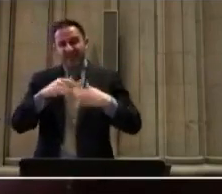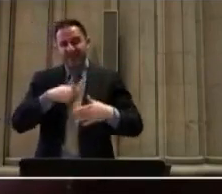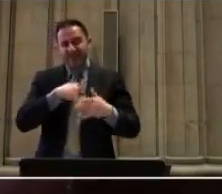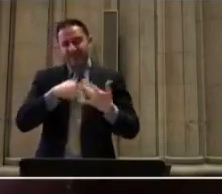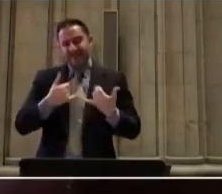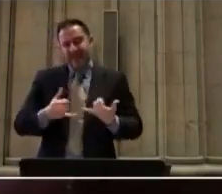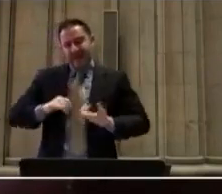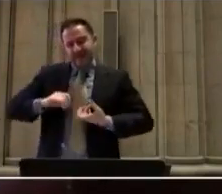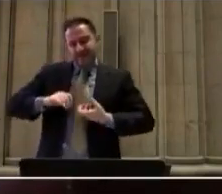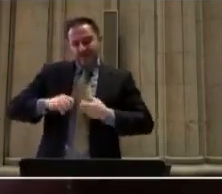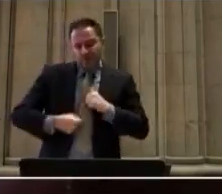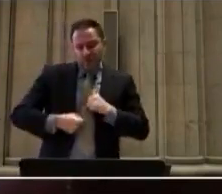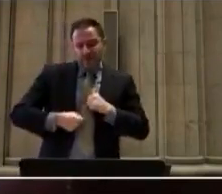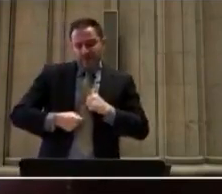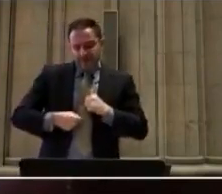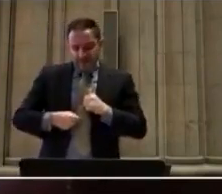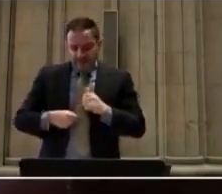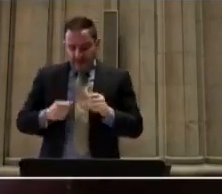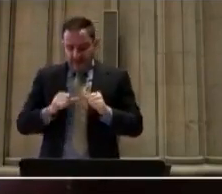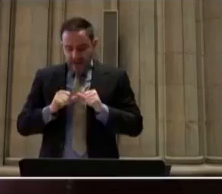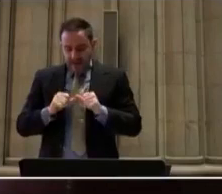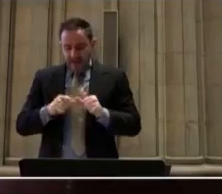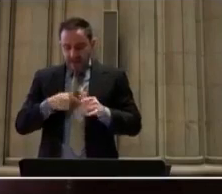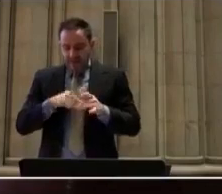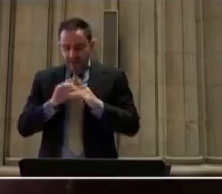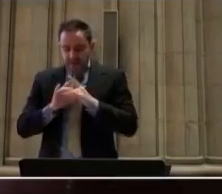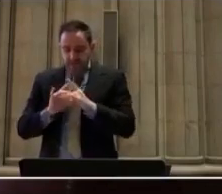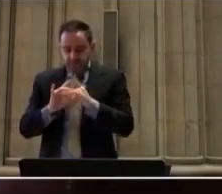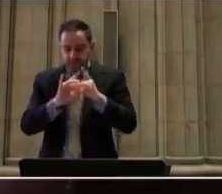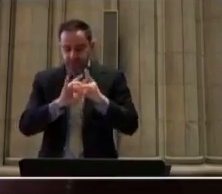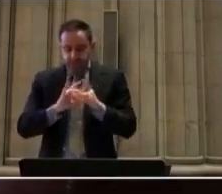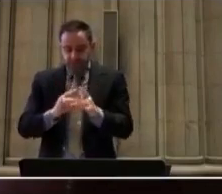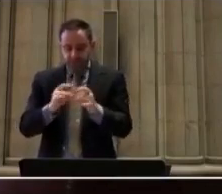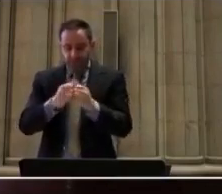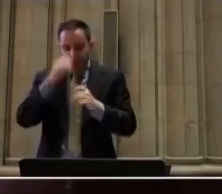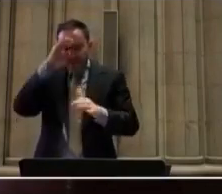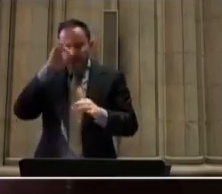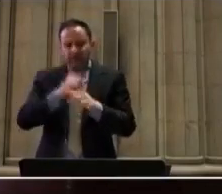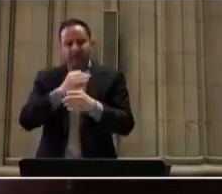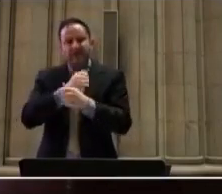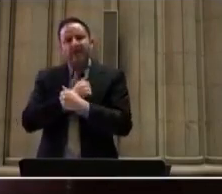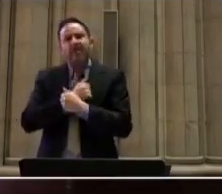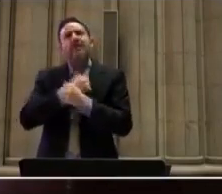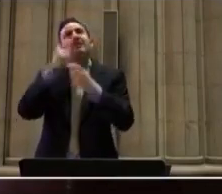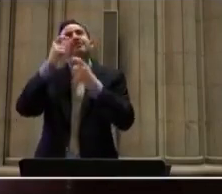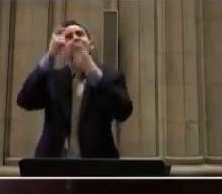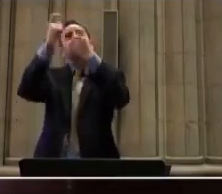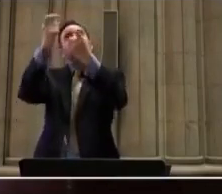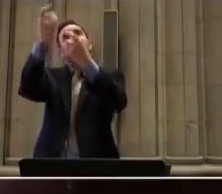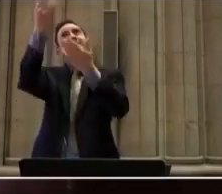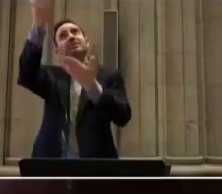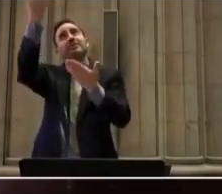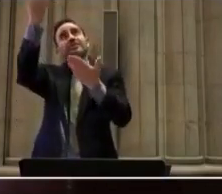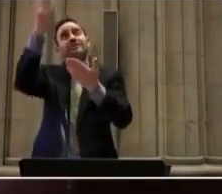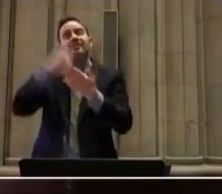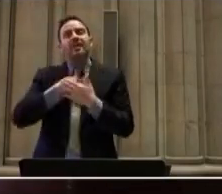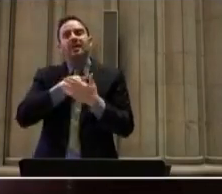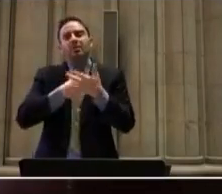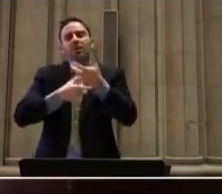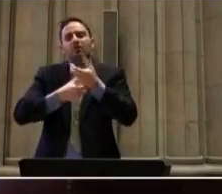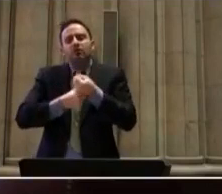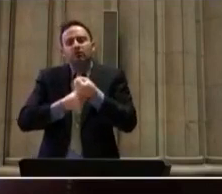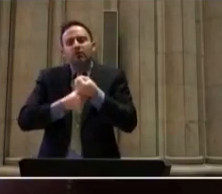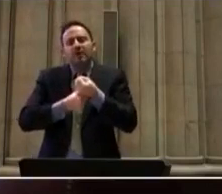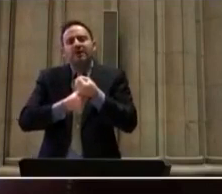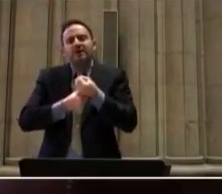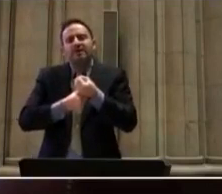grief and keep us in union with them. Through our faith and love towards you, we entrust them to your care as